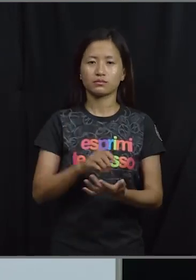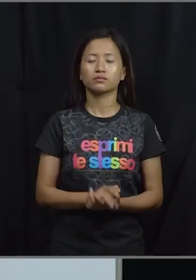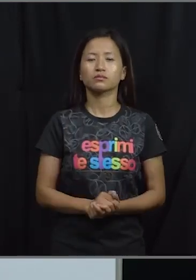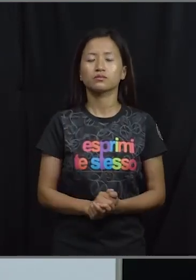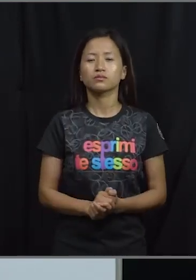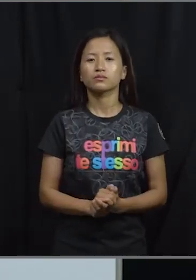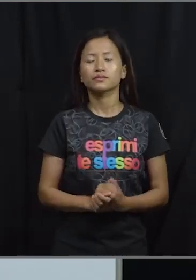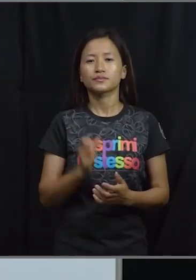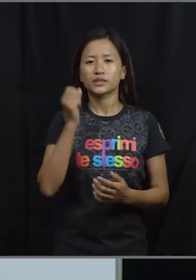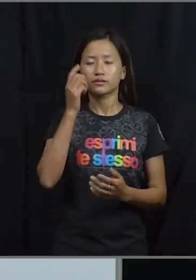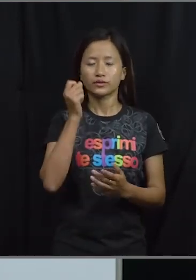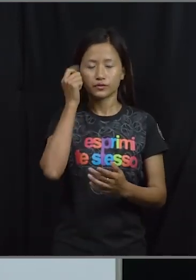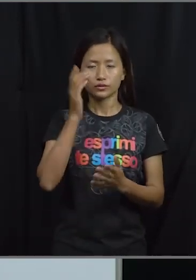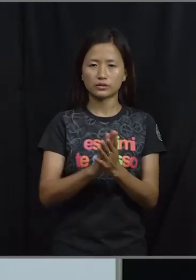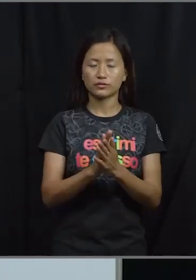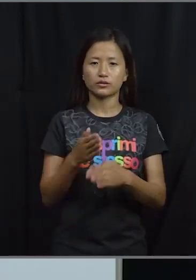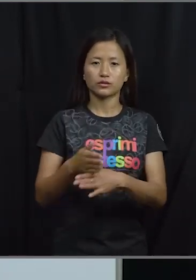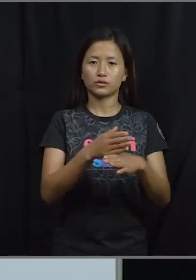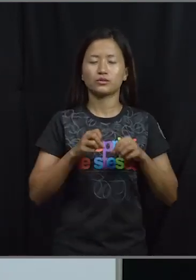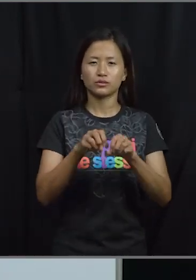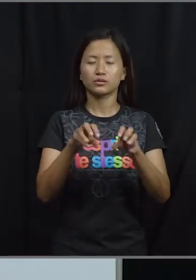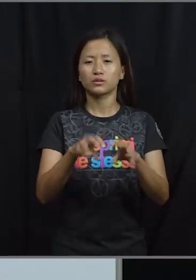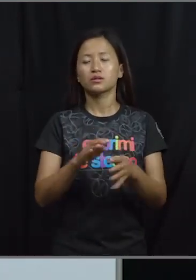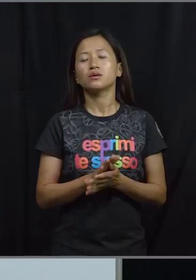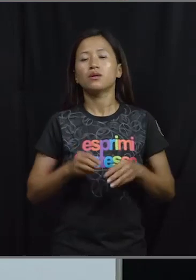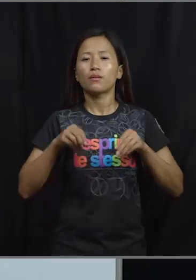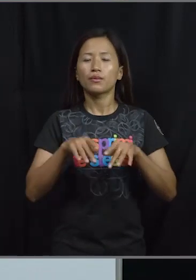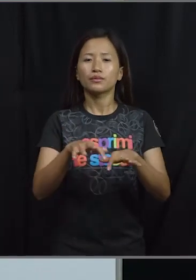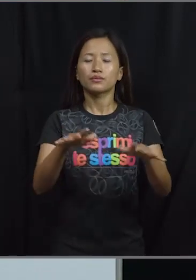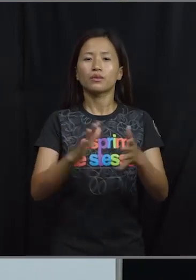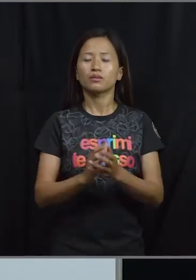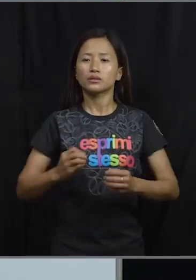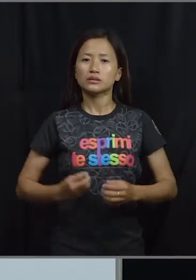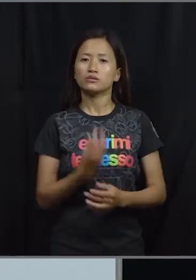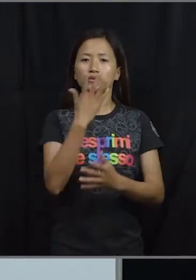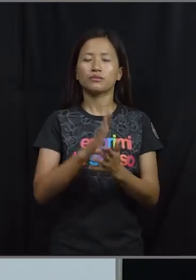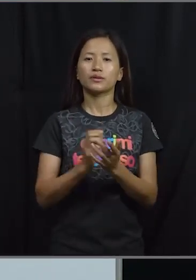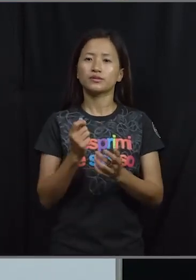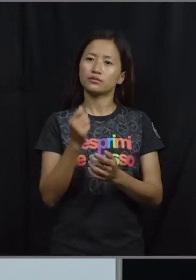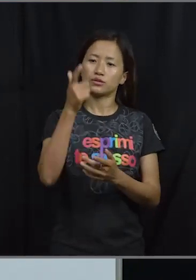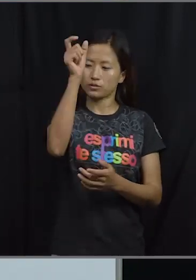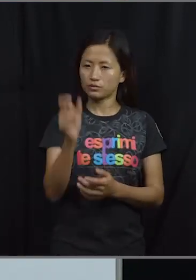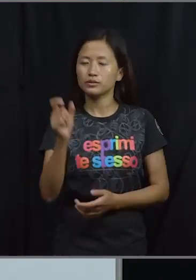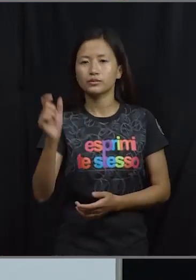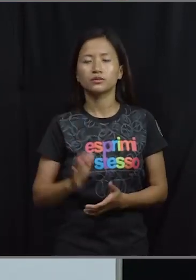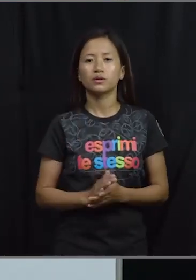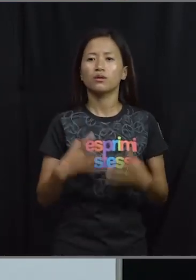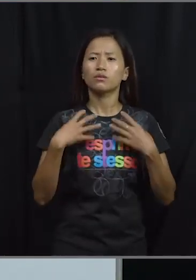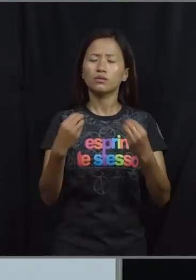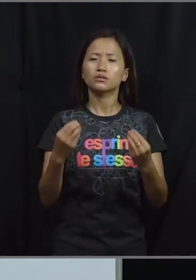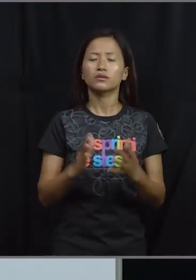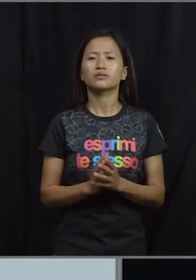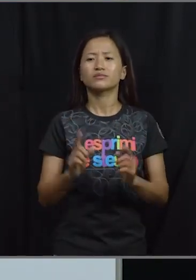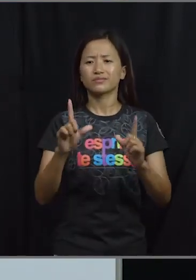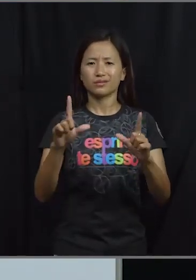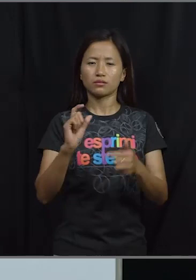if the distribution of income is uneven, the benefits are enjoyed only by the rich people. Rich people, they always want to enjoy